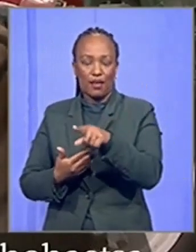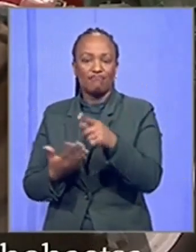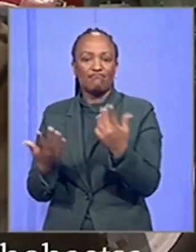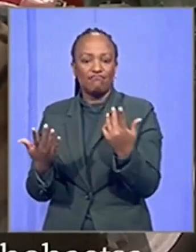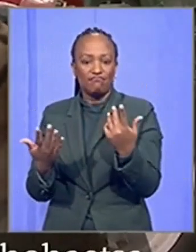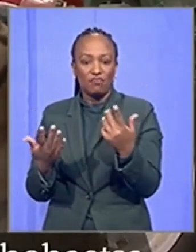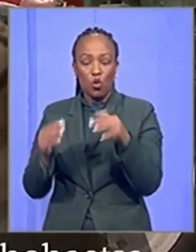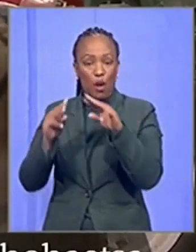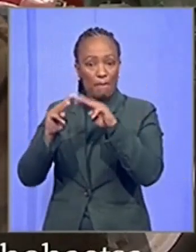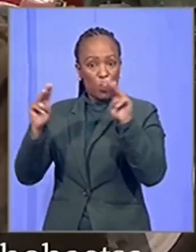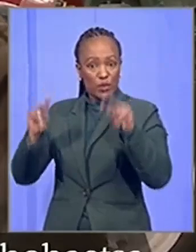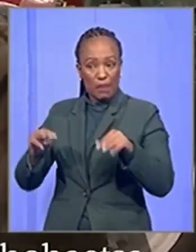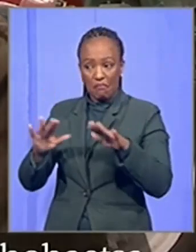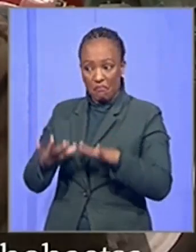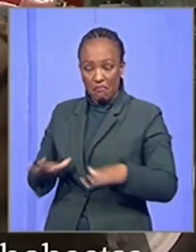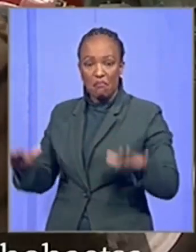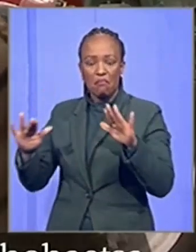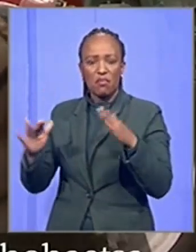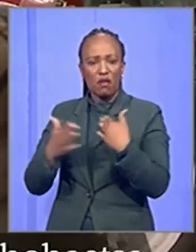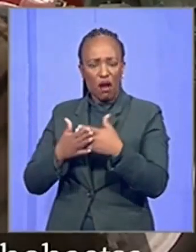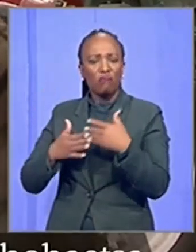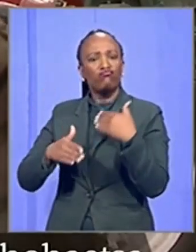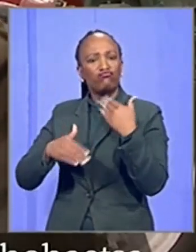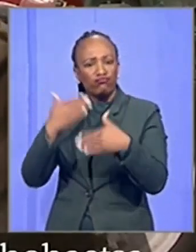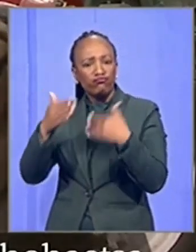di museum tse they are up and running